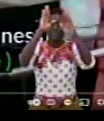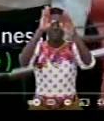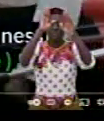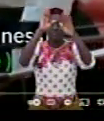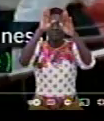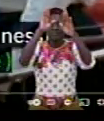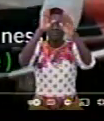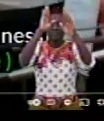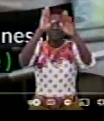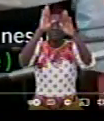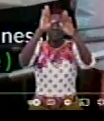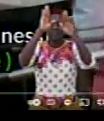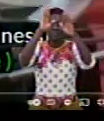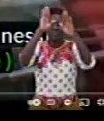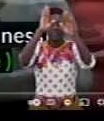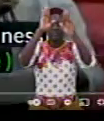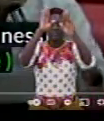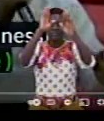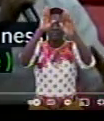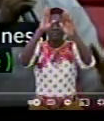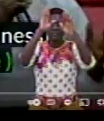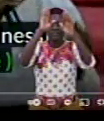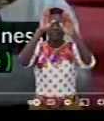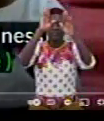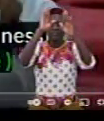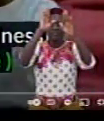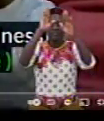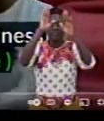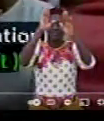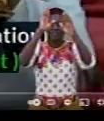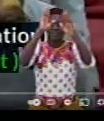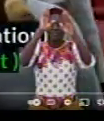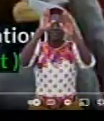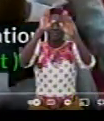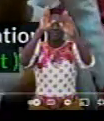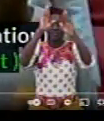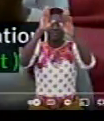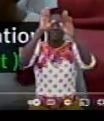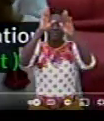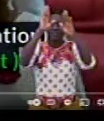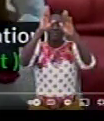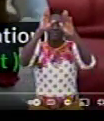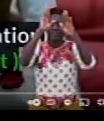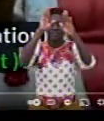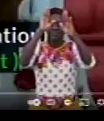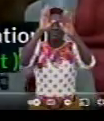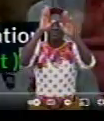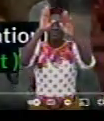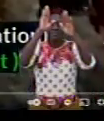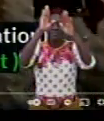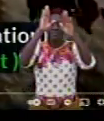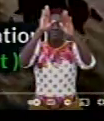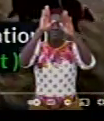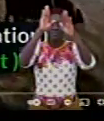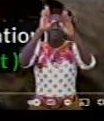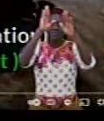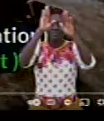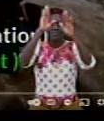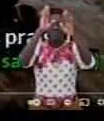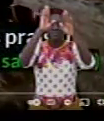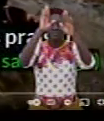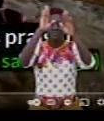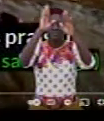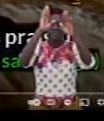Come, let's praise the Lord. He is Jehovah. God of His faithfulness. He is El Shaddai. God of